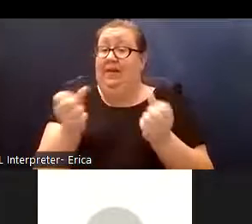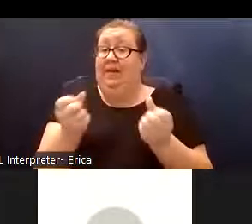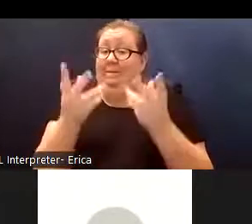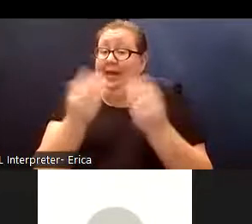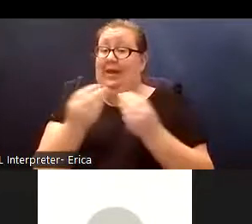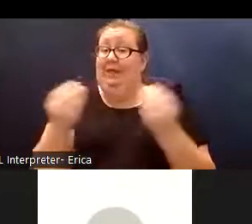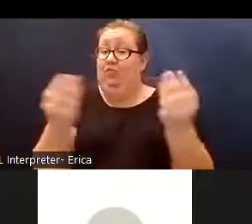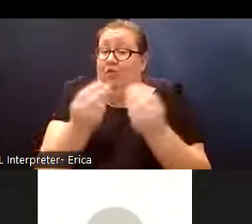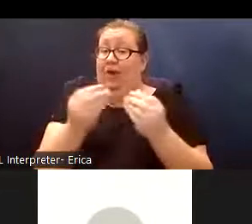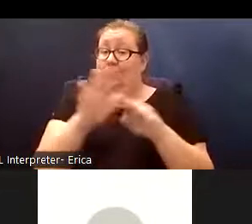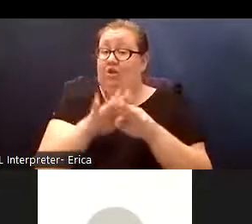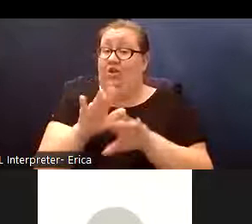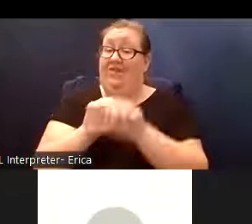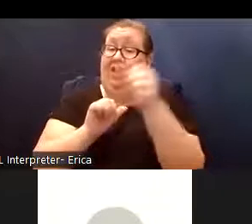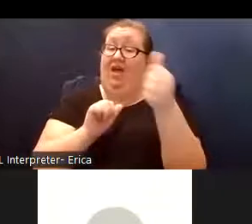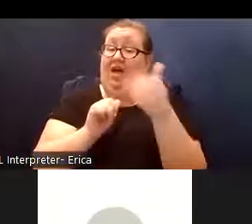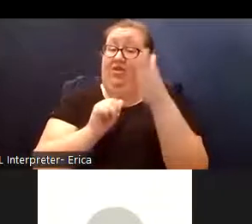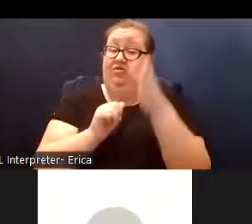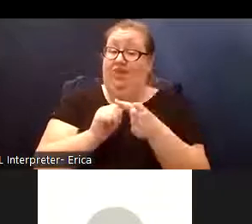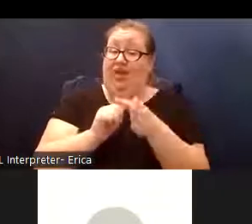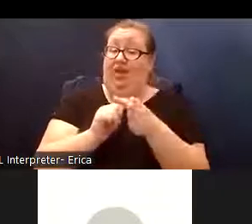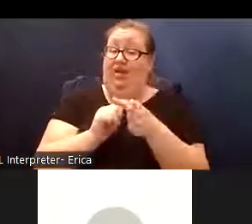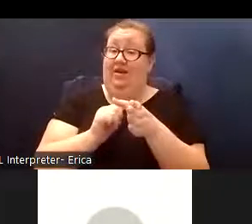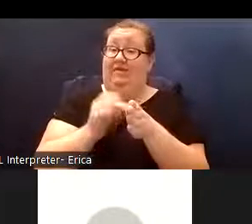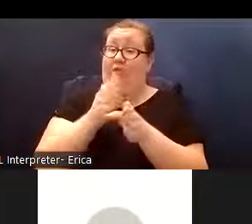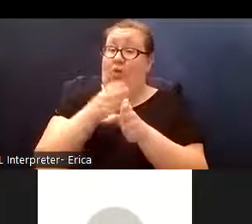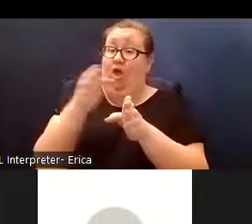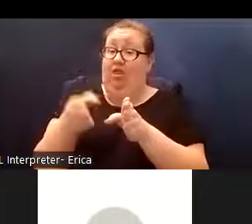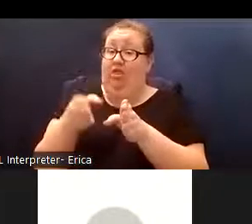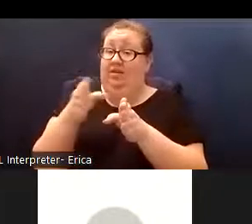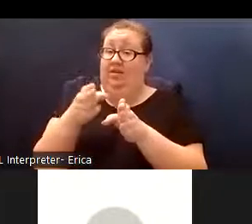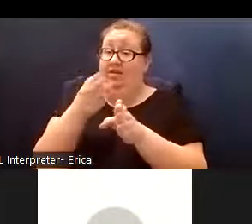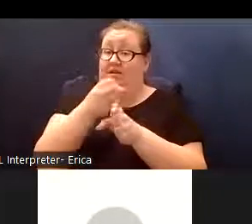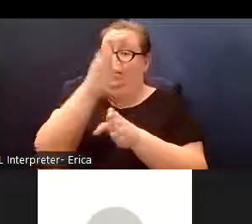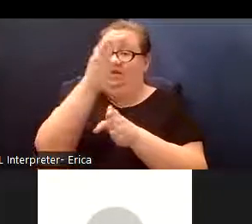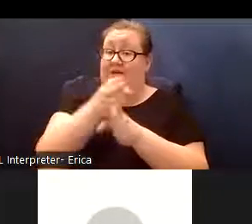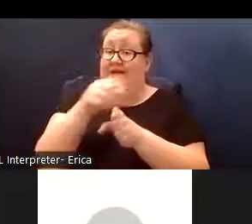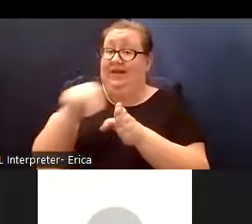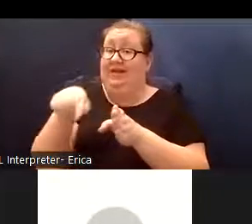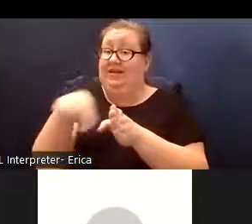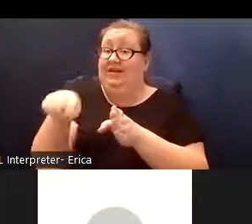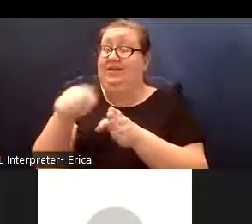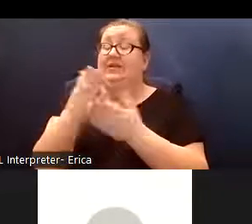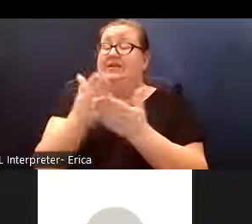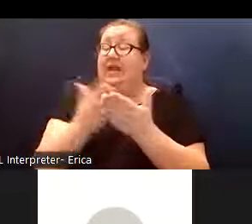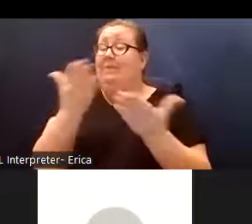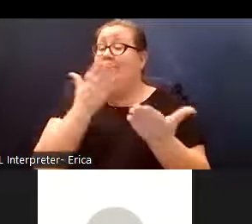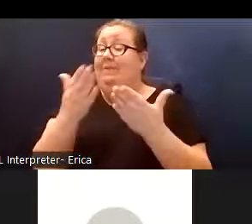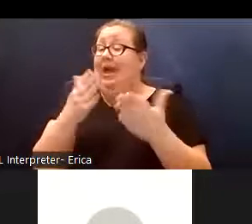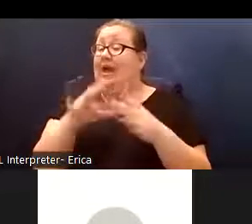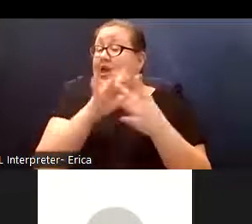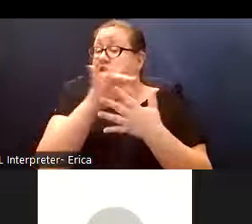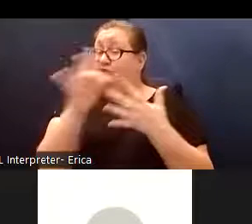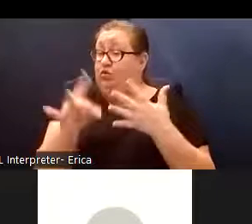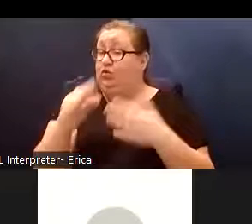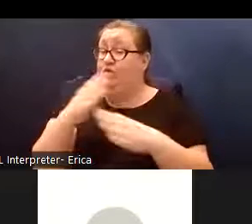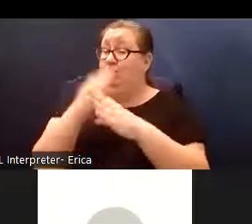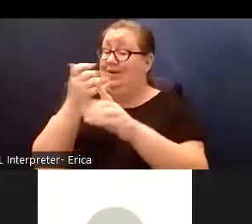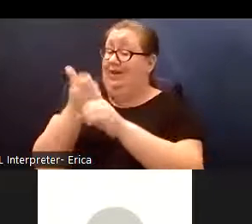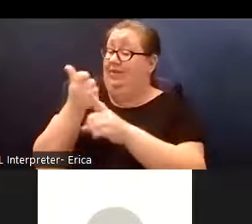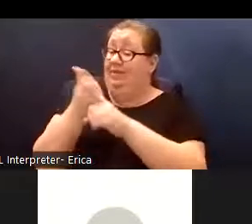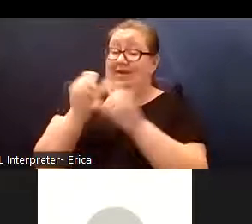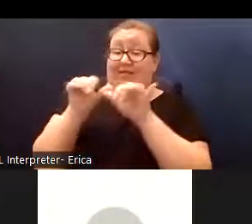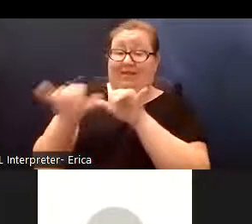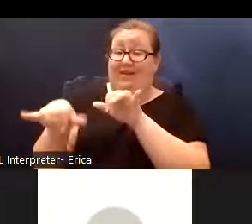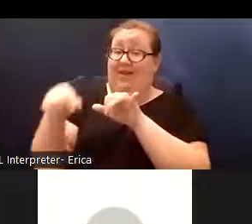properties on the other side of this flood wall, some of which may choose to protect themselves and stay where they are. This